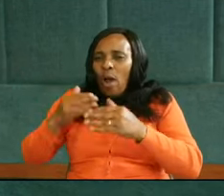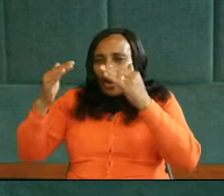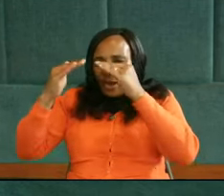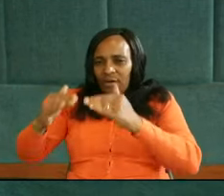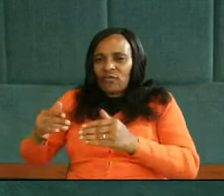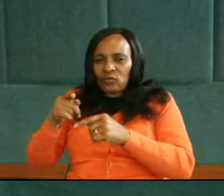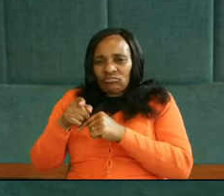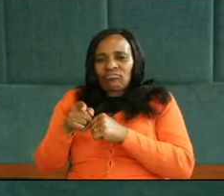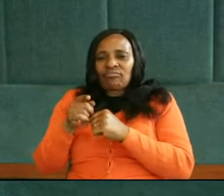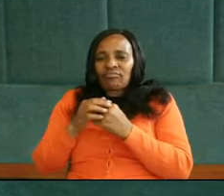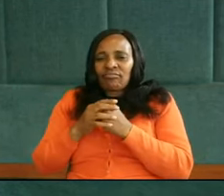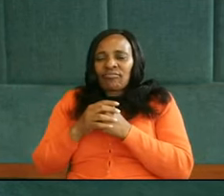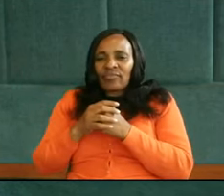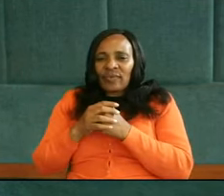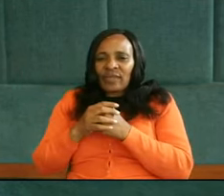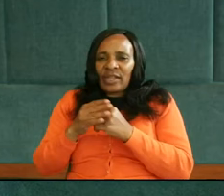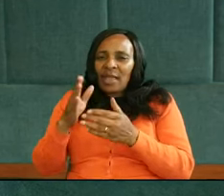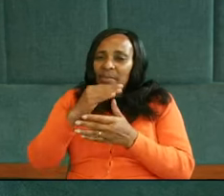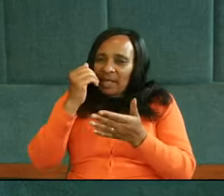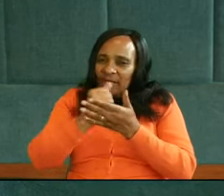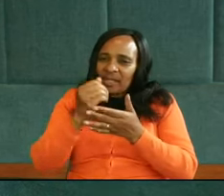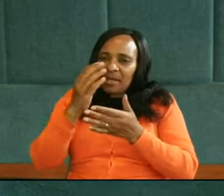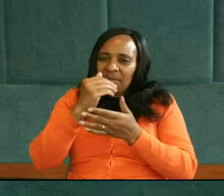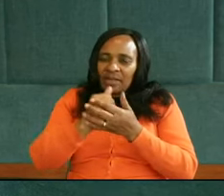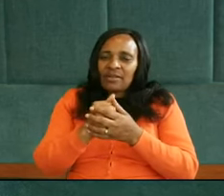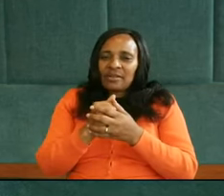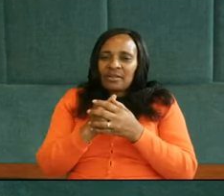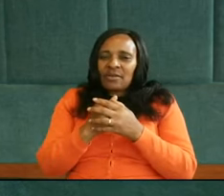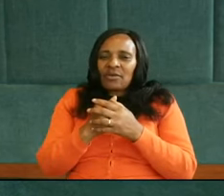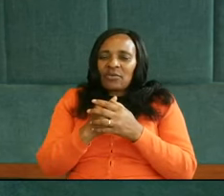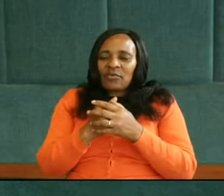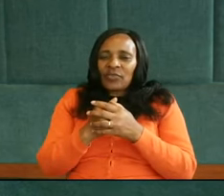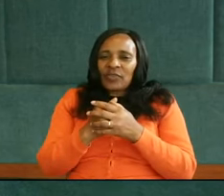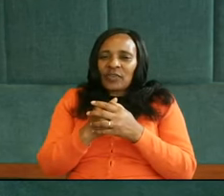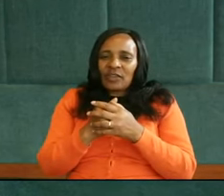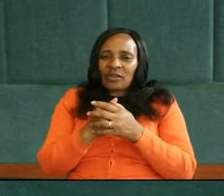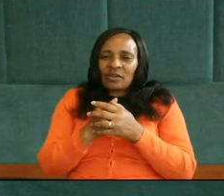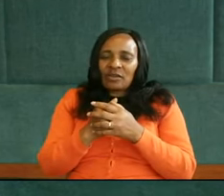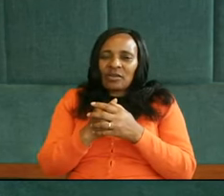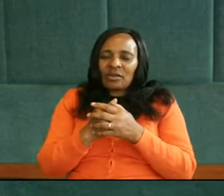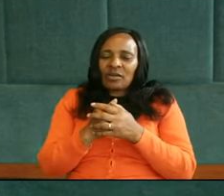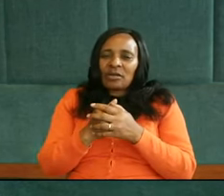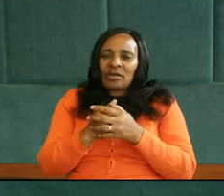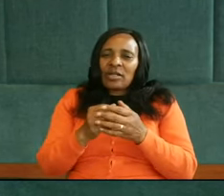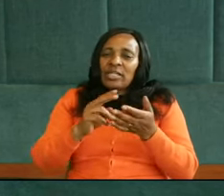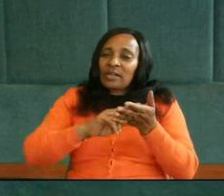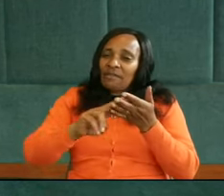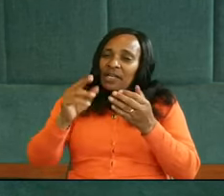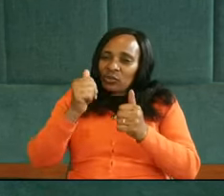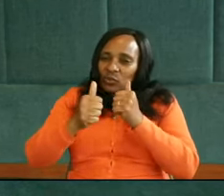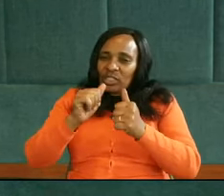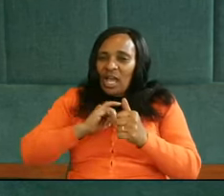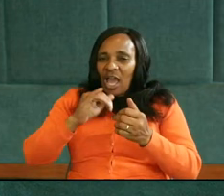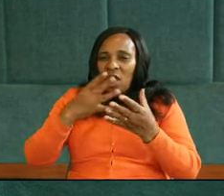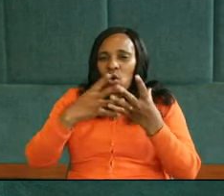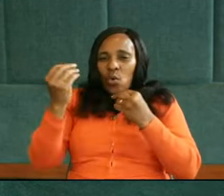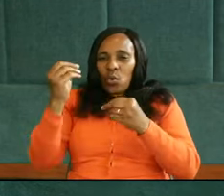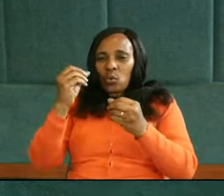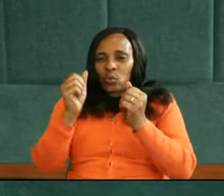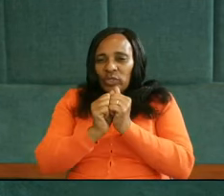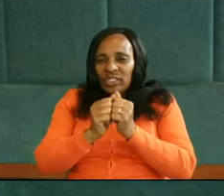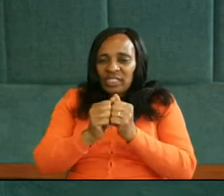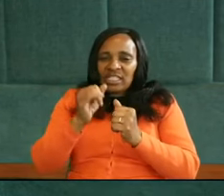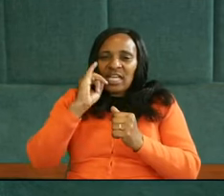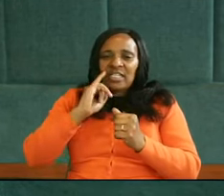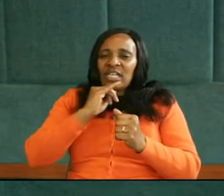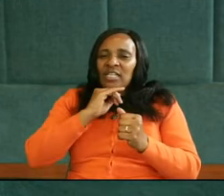Amen. Amen. Those are some deep points for the guys, right? The verse I'd go with is